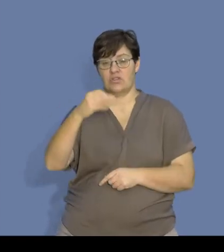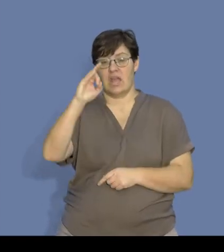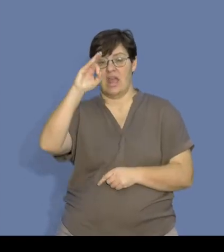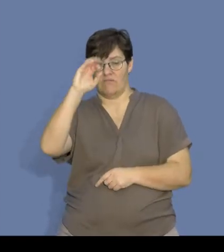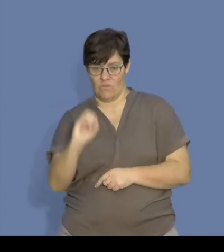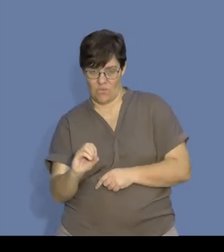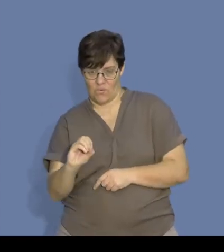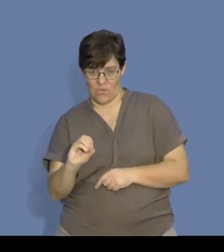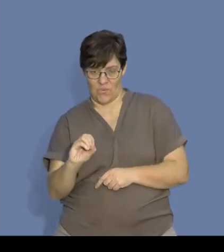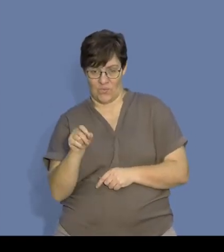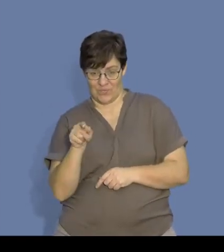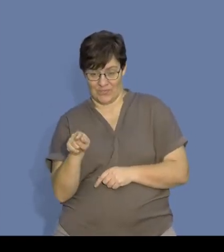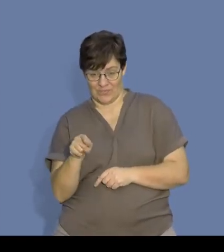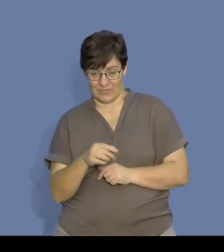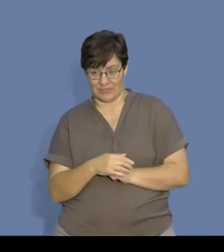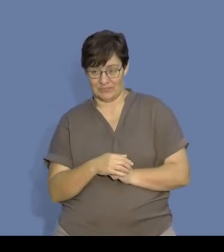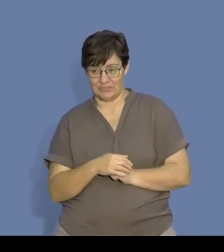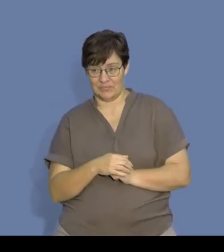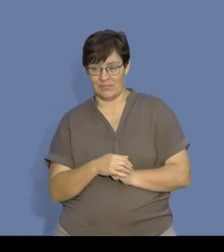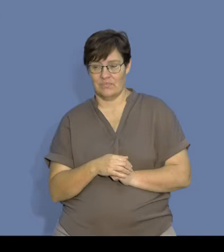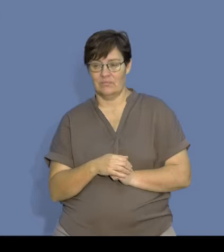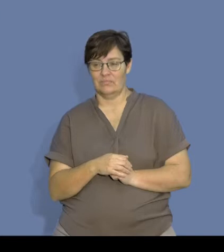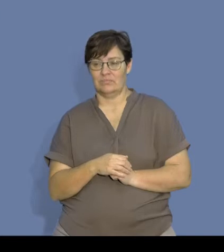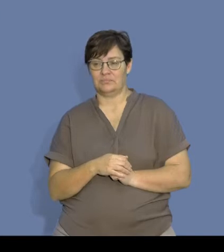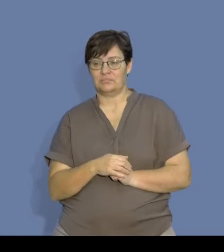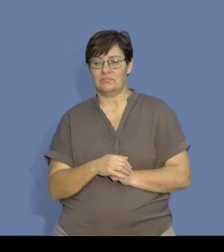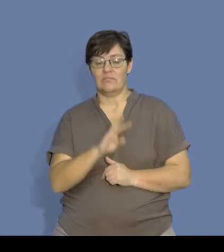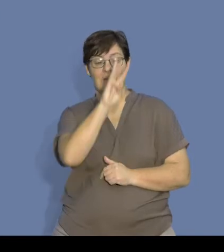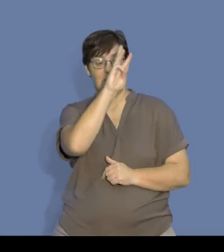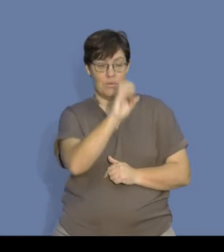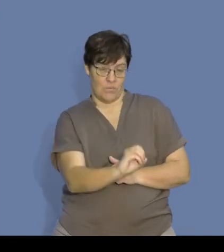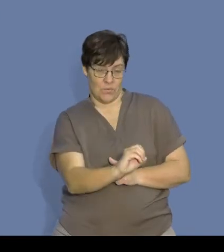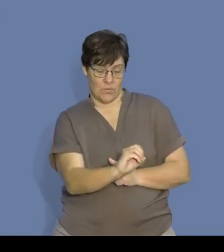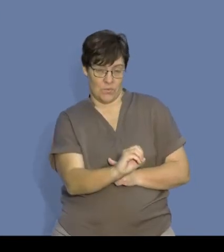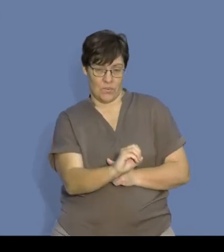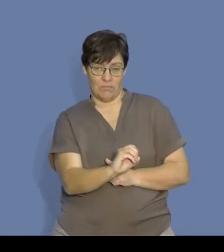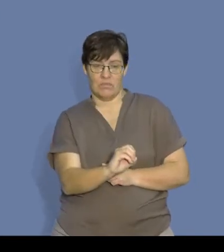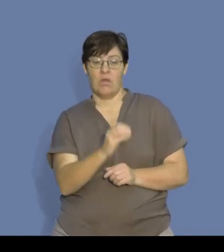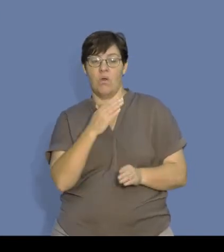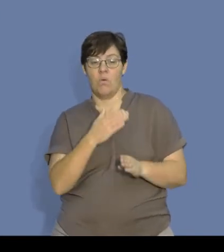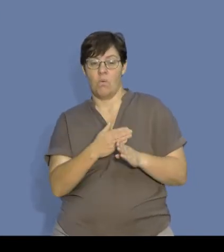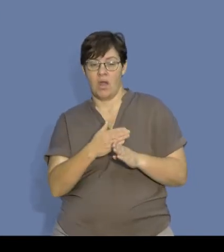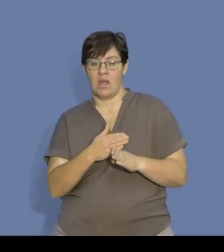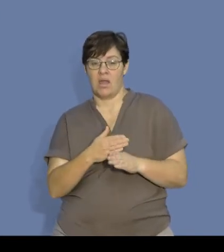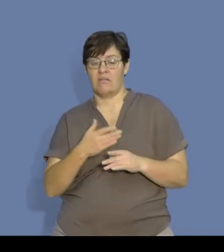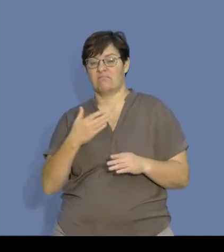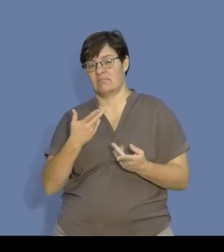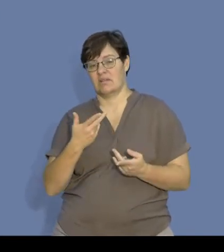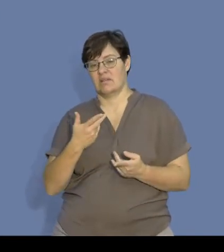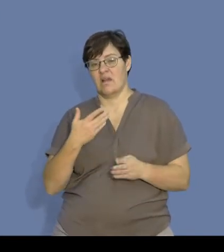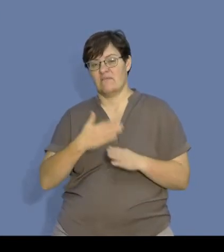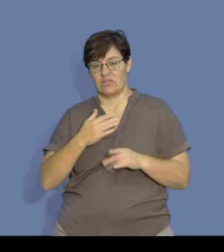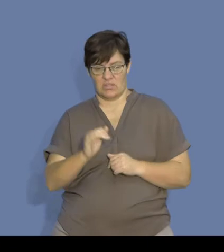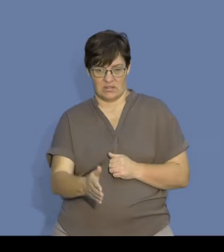threshold frequency. So WO is work function, measured in